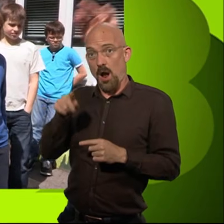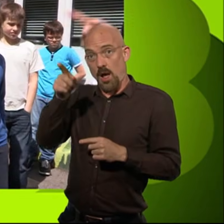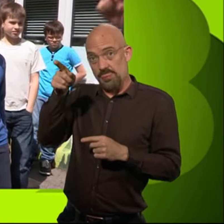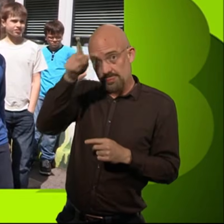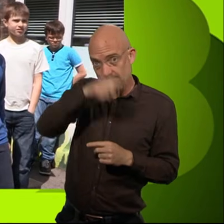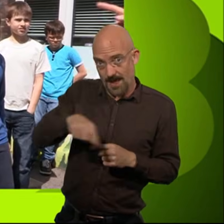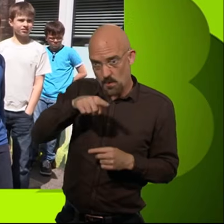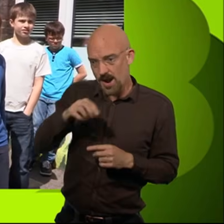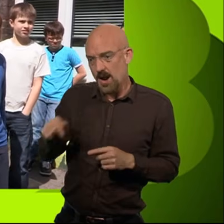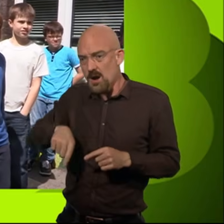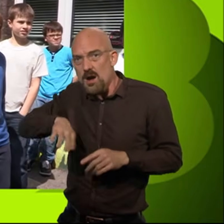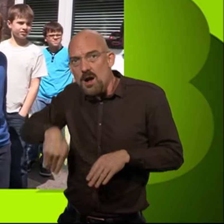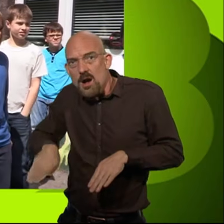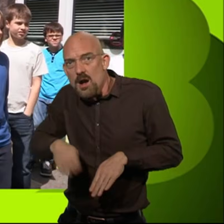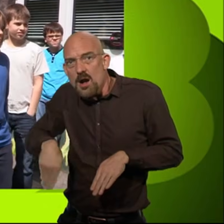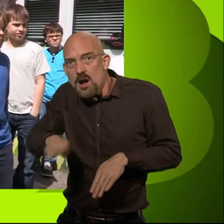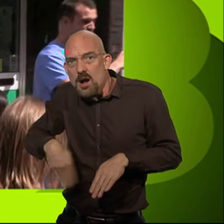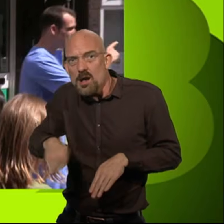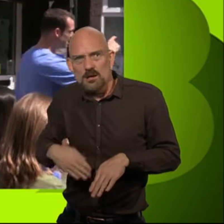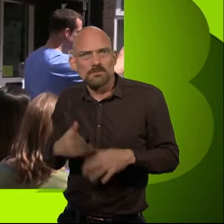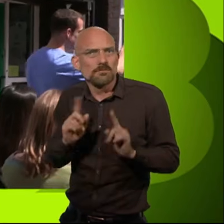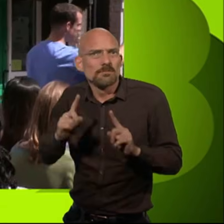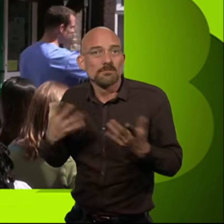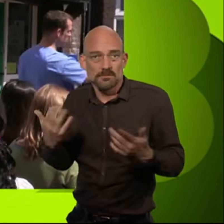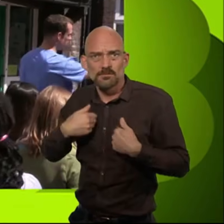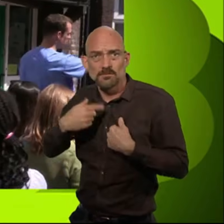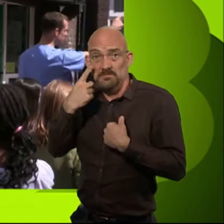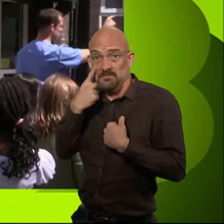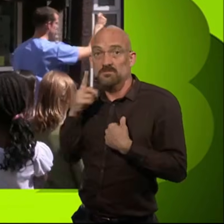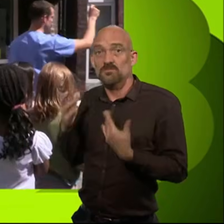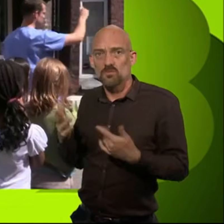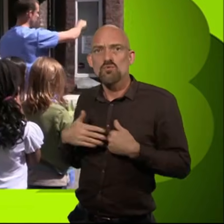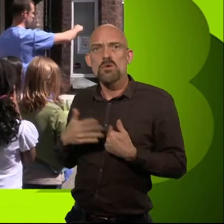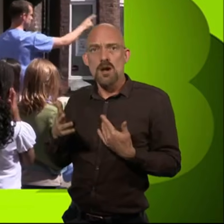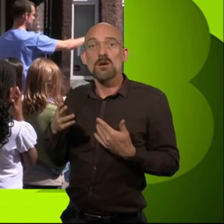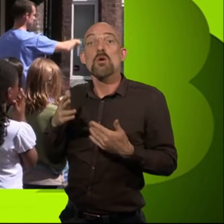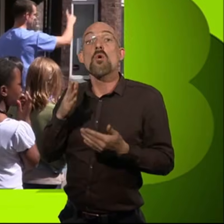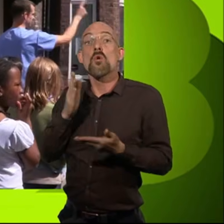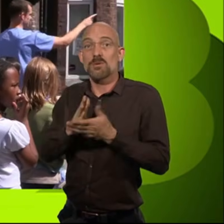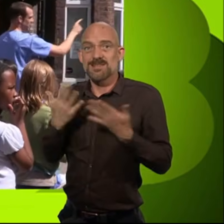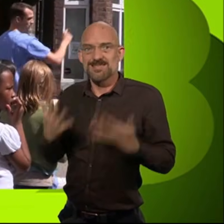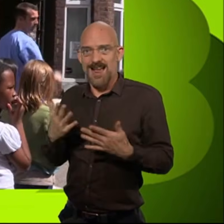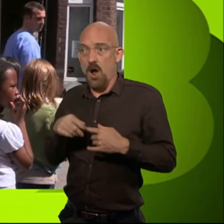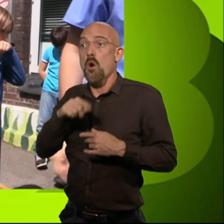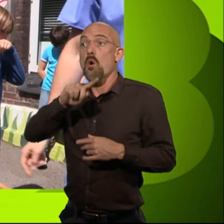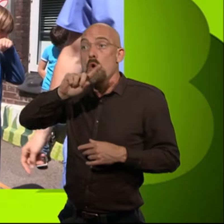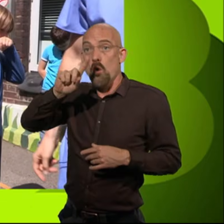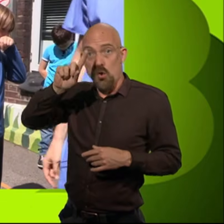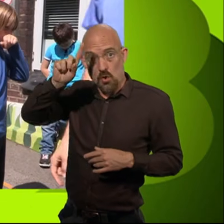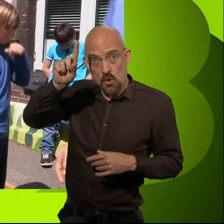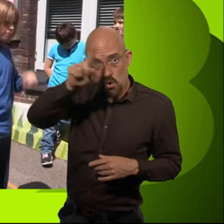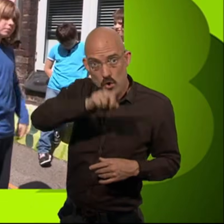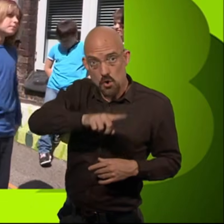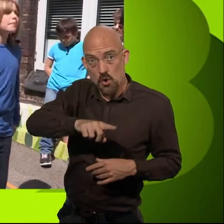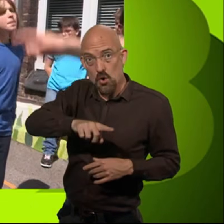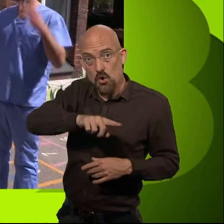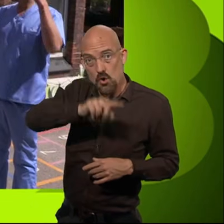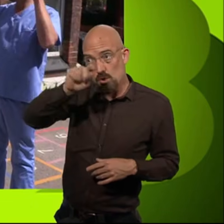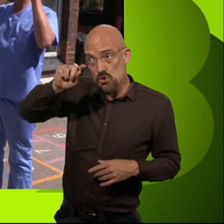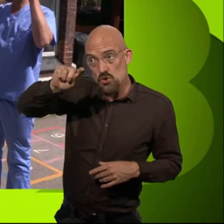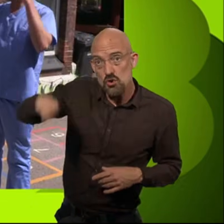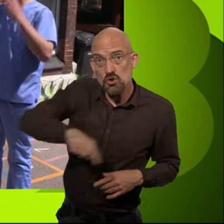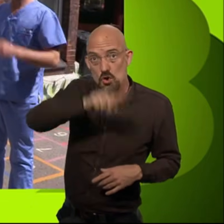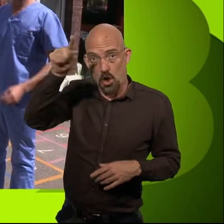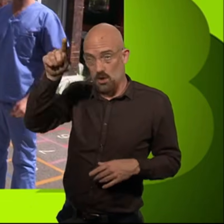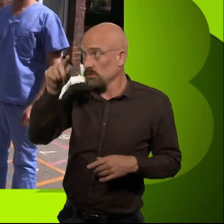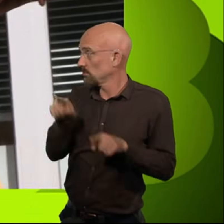way. But some of you found that if you drew the letter 6 clockwise, it's very easy, because everything moves in the same direction. I fooled